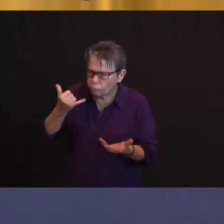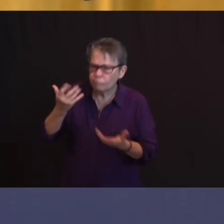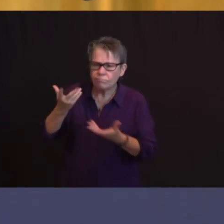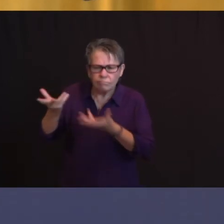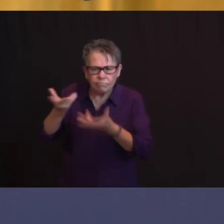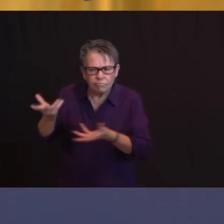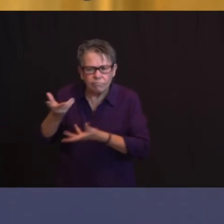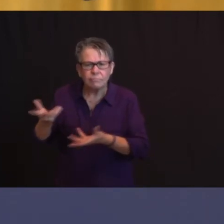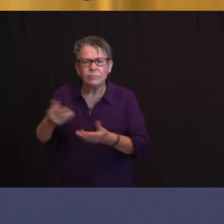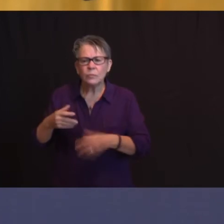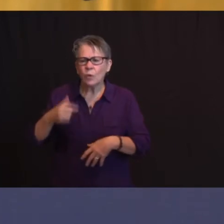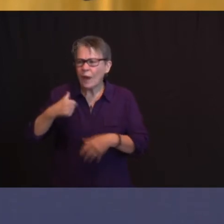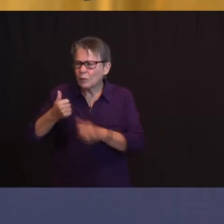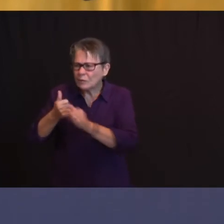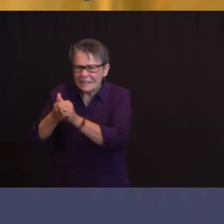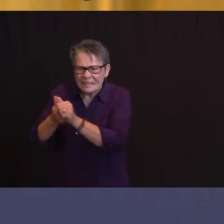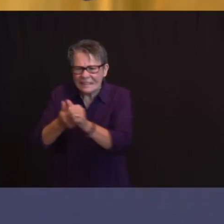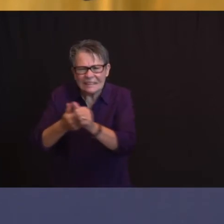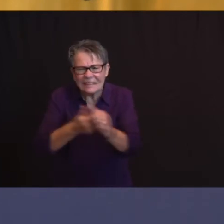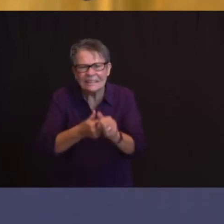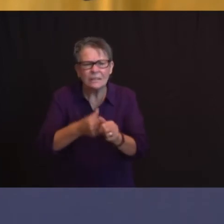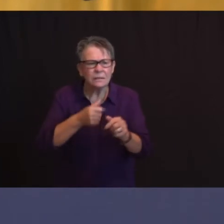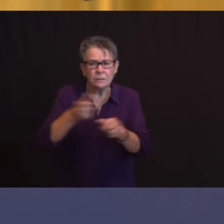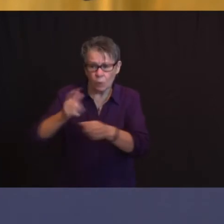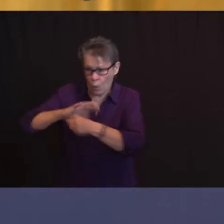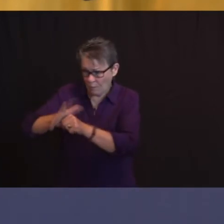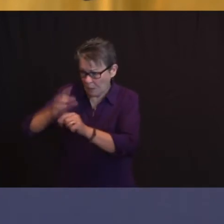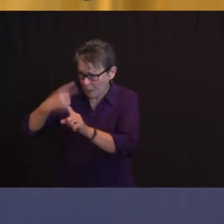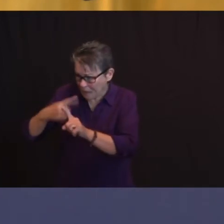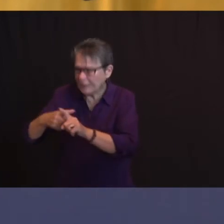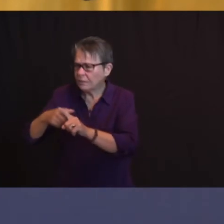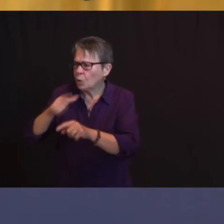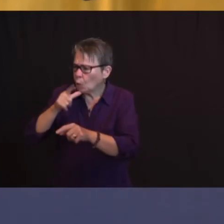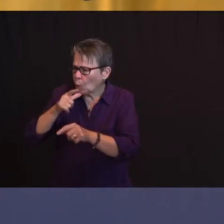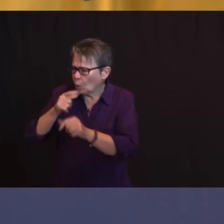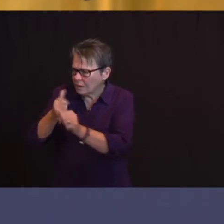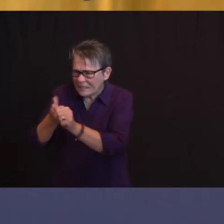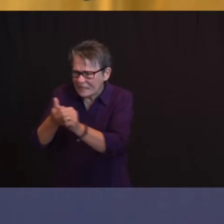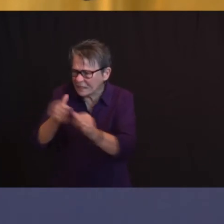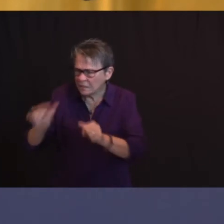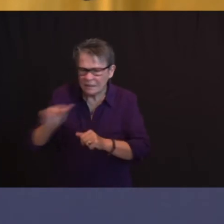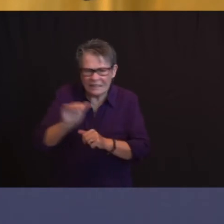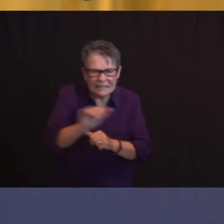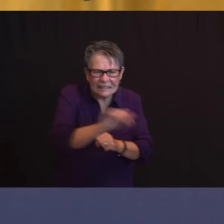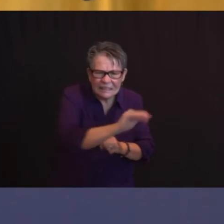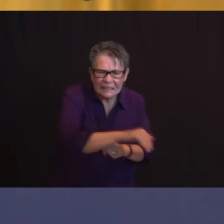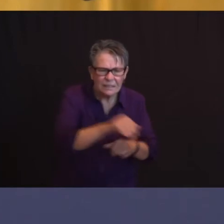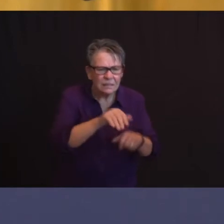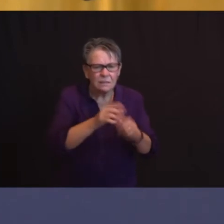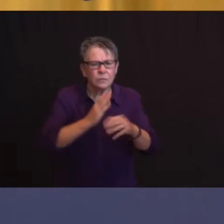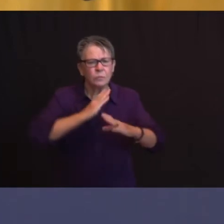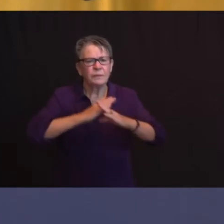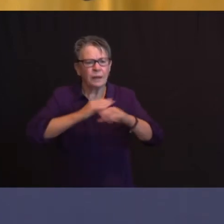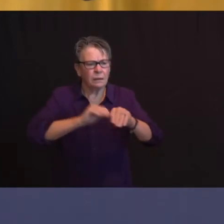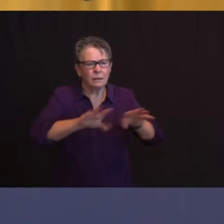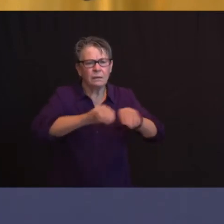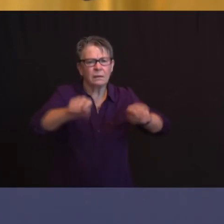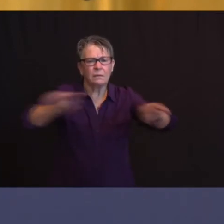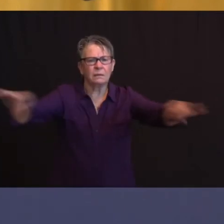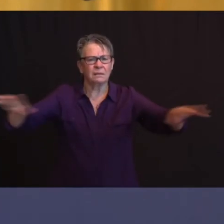who are positive, you know, causing hotspots, and your ability to take effective action in response?